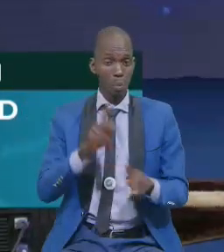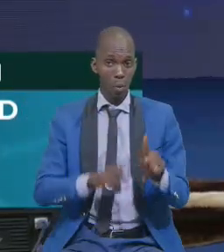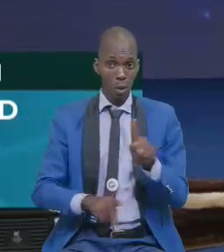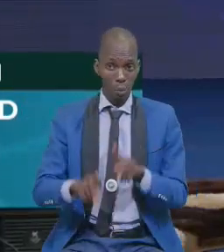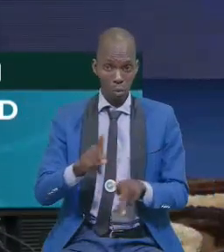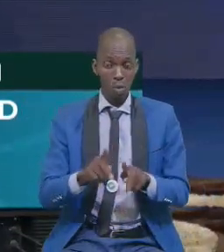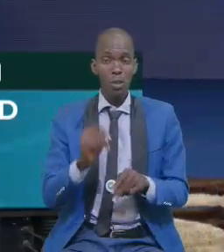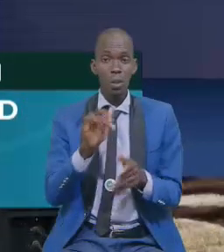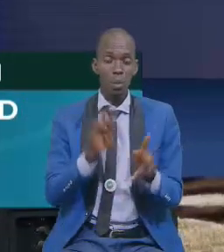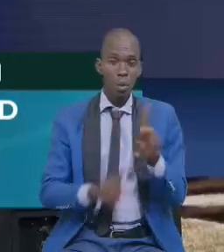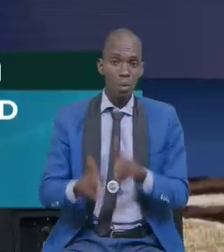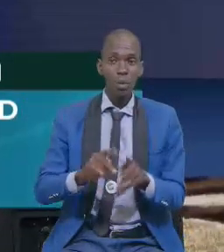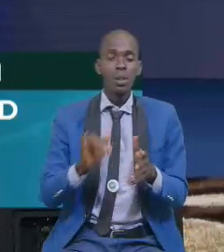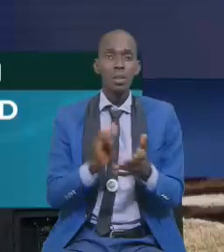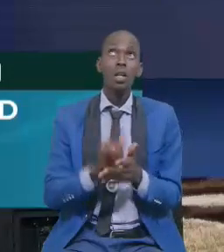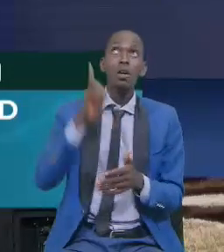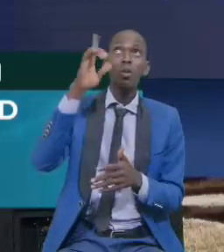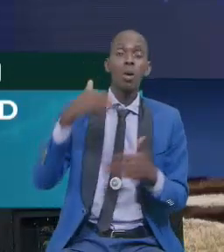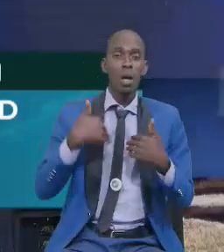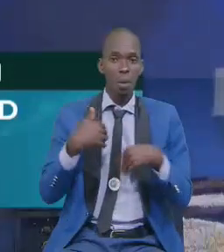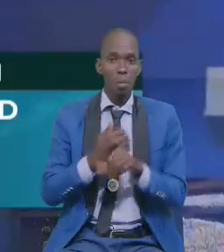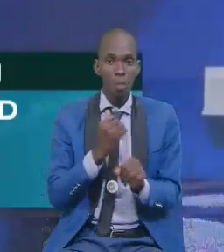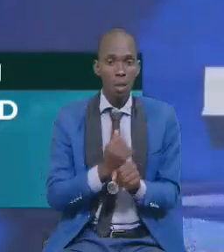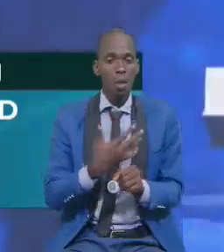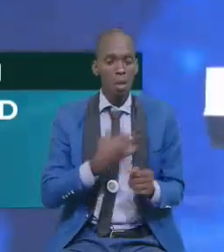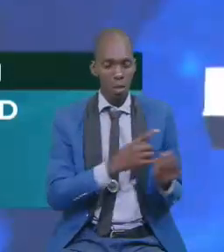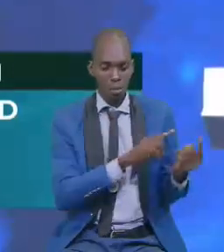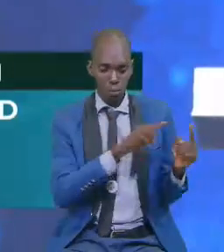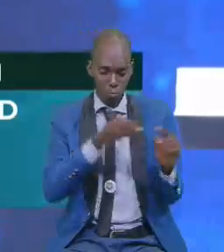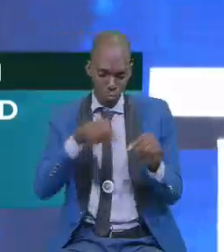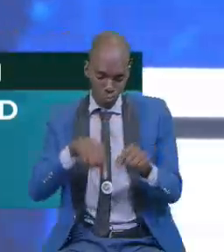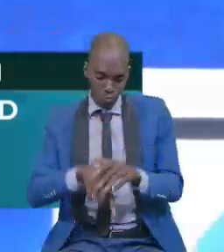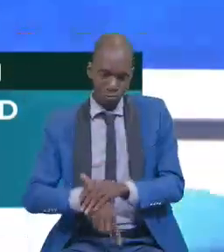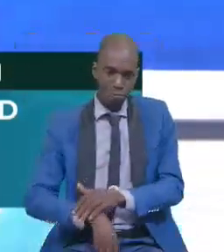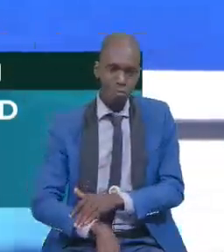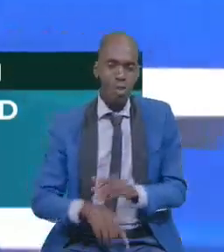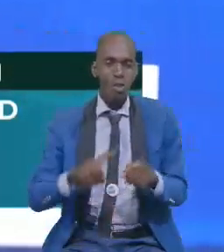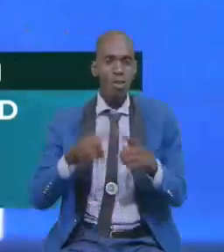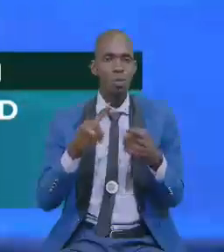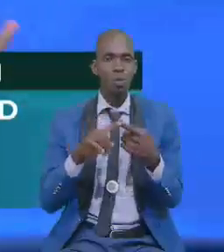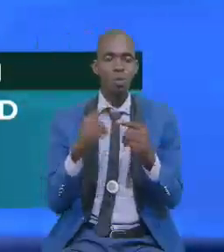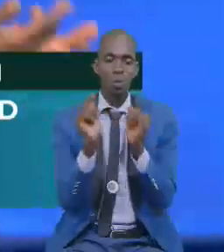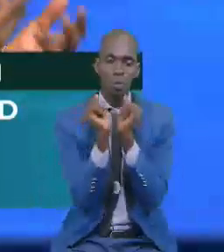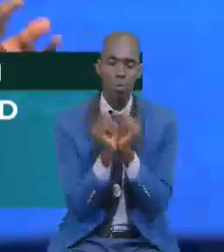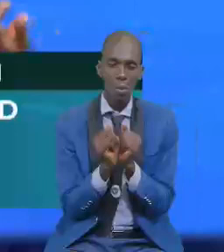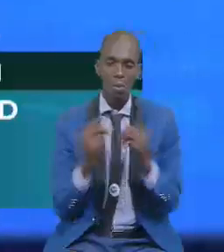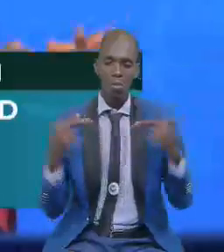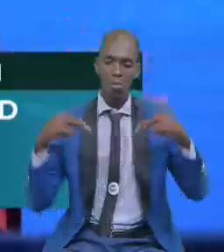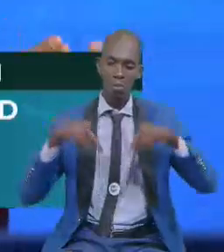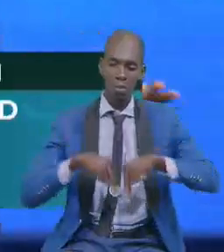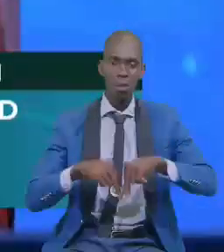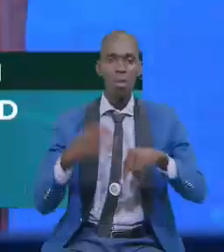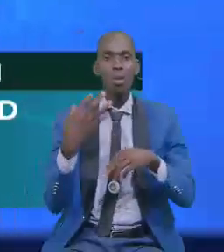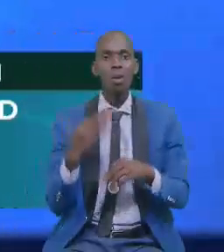The people that God had made, they had descended into the dungeon, into the prison, into the valley of great,